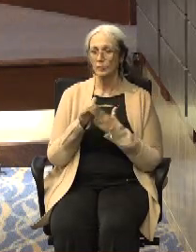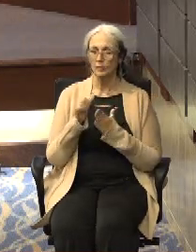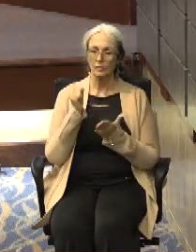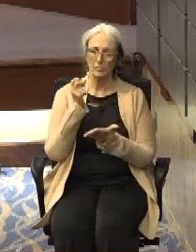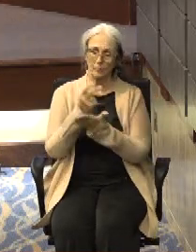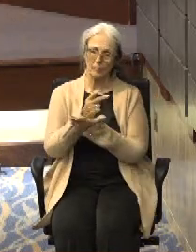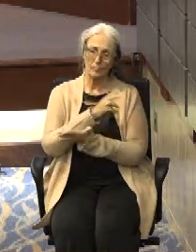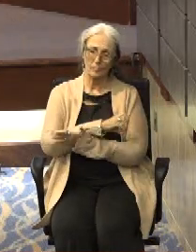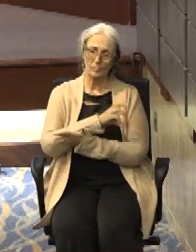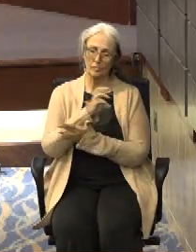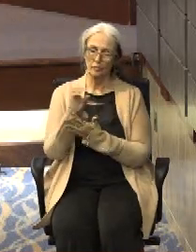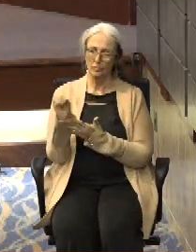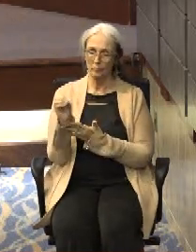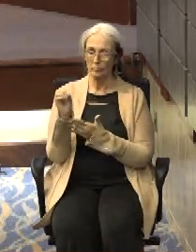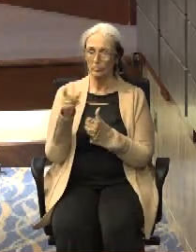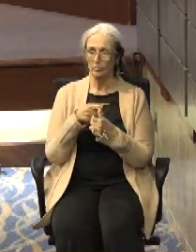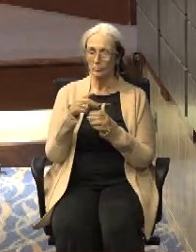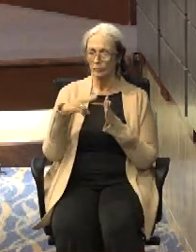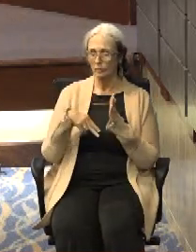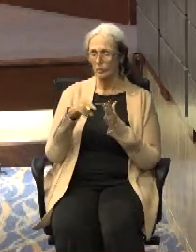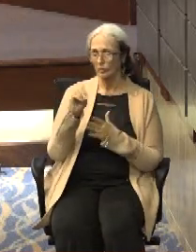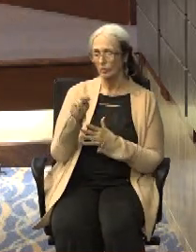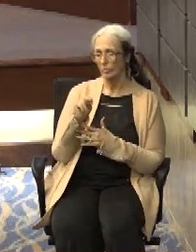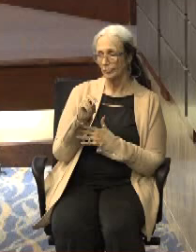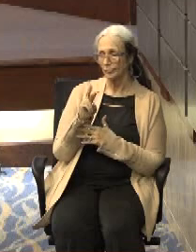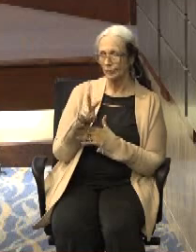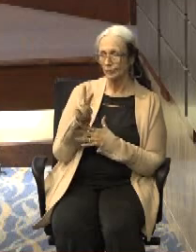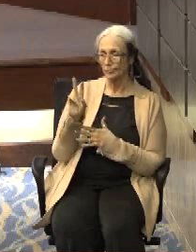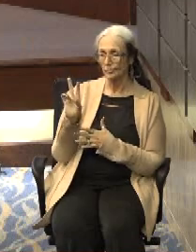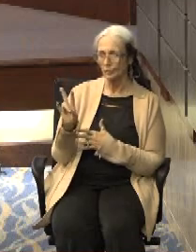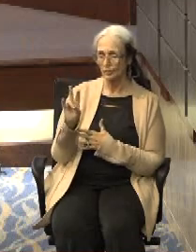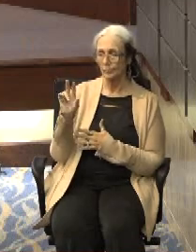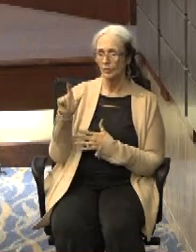by a 6-0 council vote on first reading on November 7th, 2023.